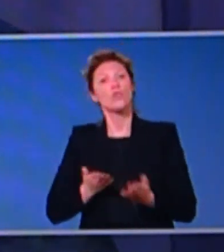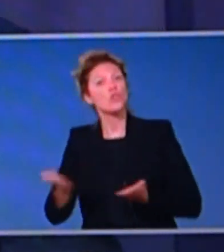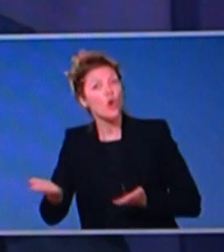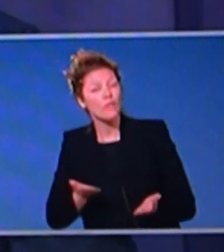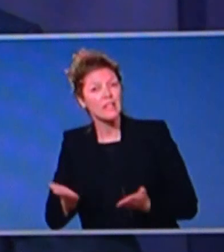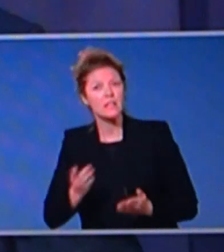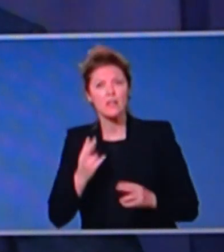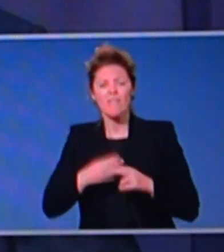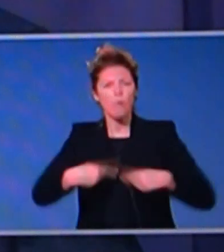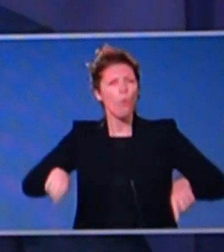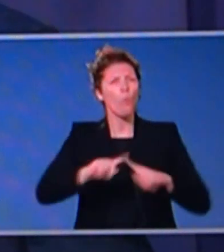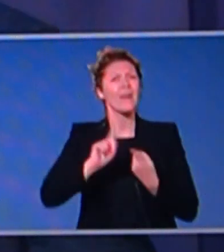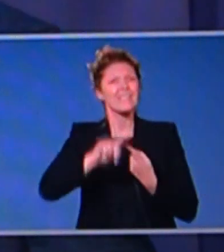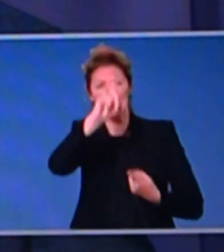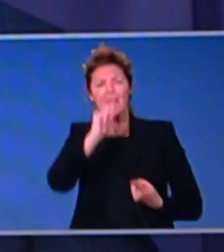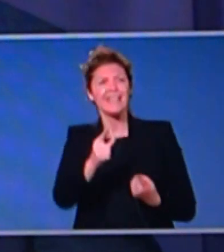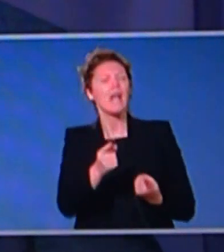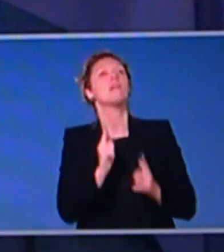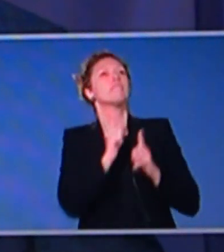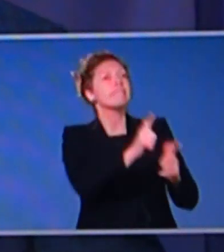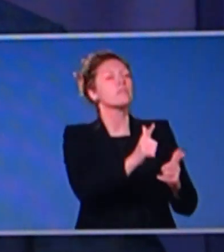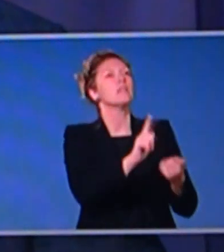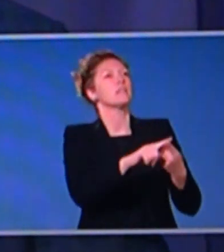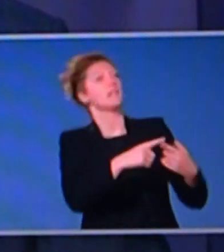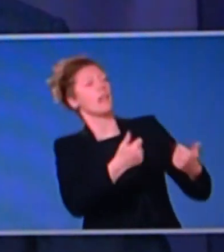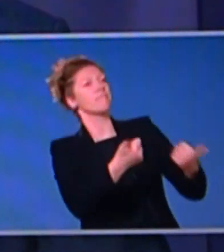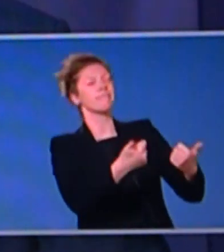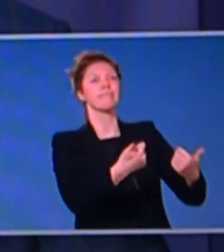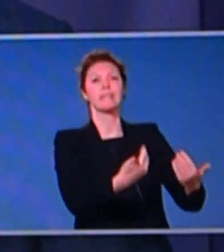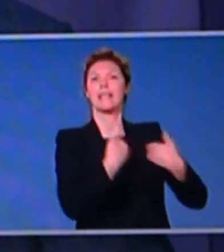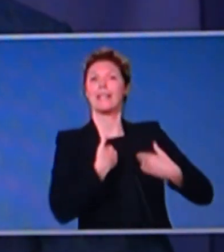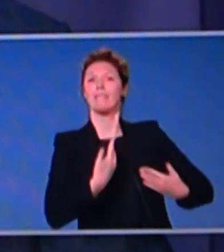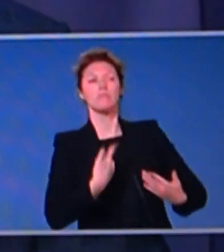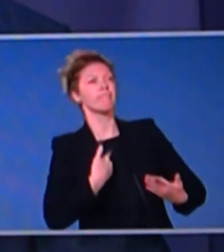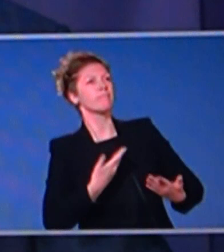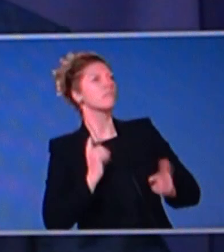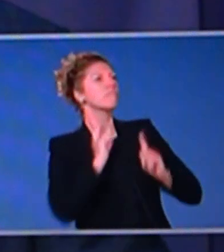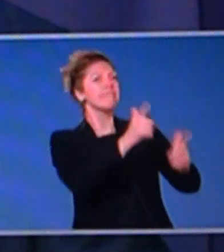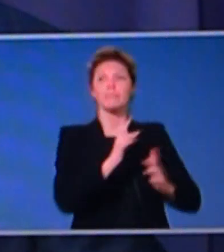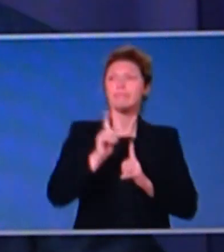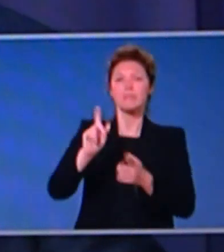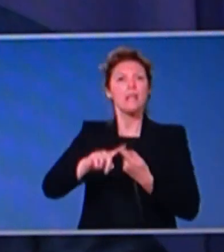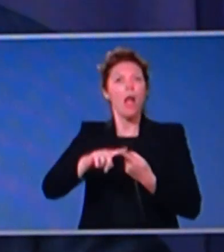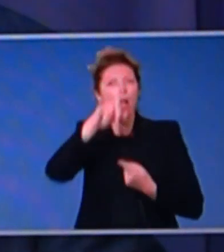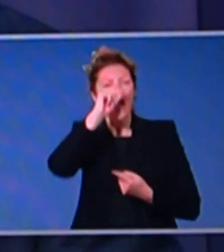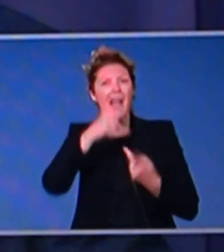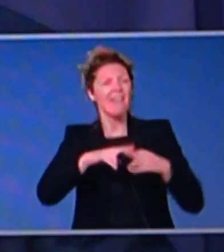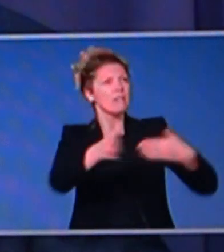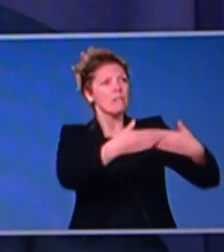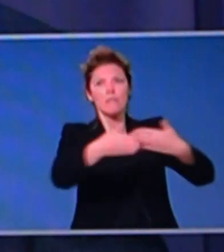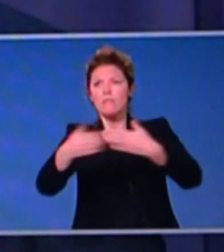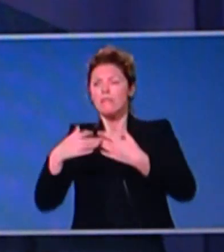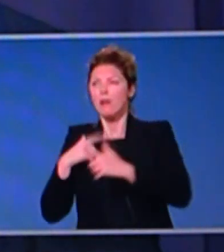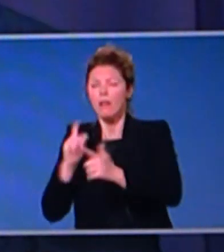can do that in a responsible and sustainable way with the budget. And these emergency measures come at a great cost, and clearly that